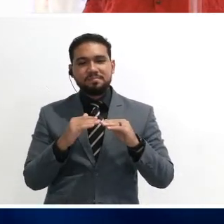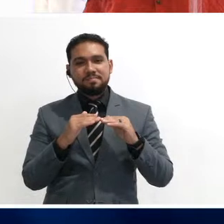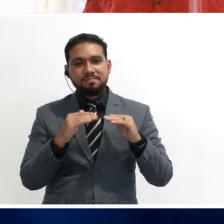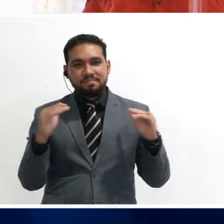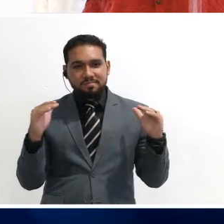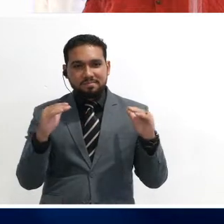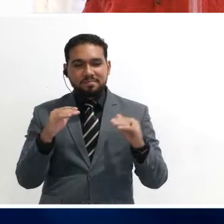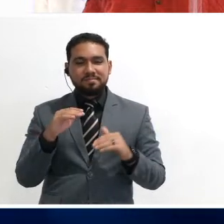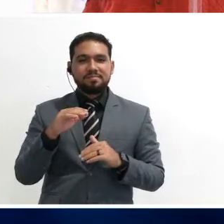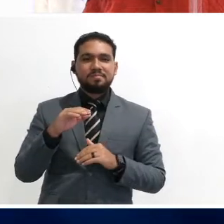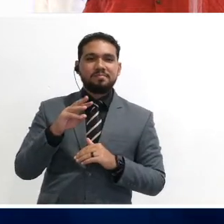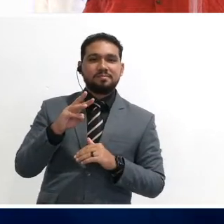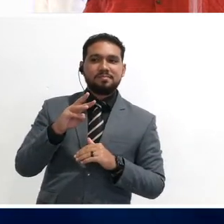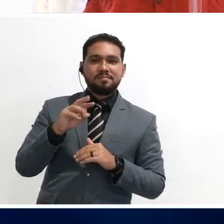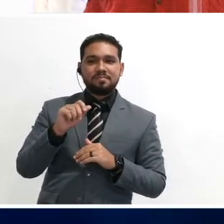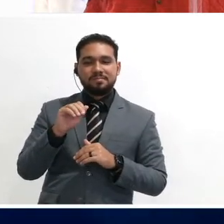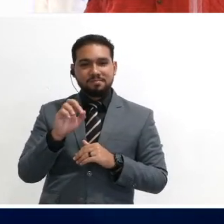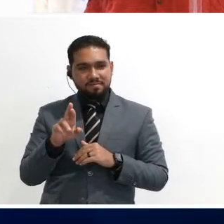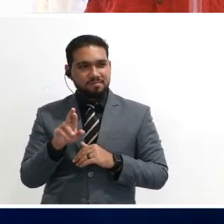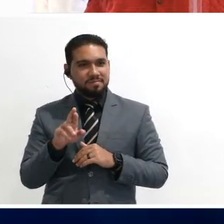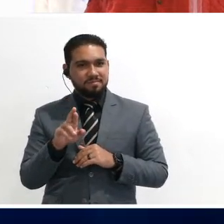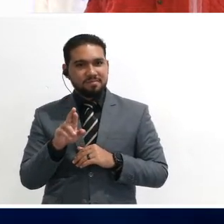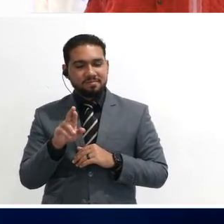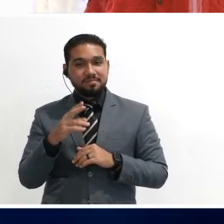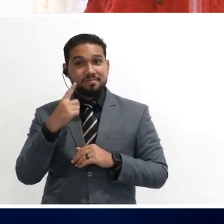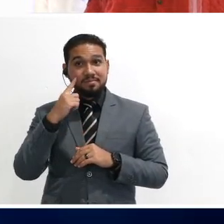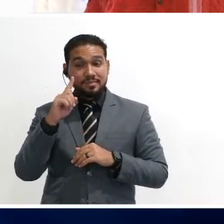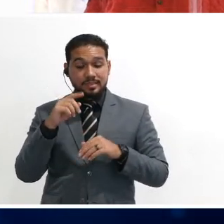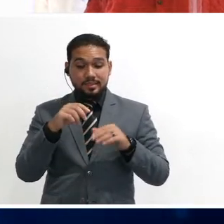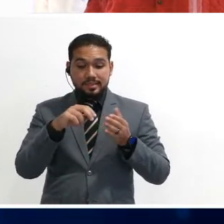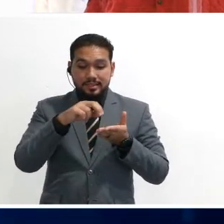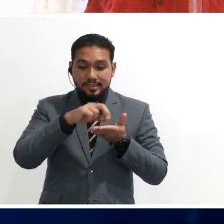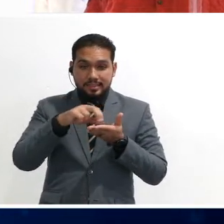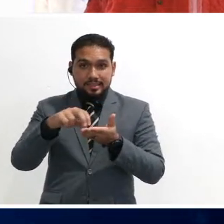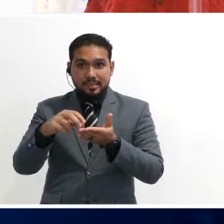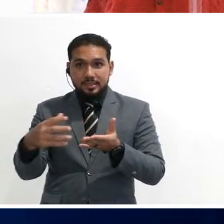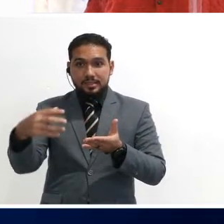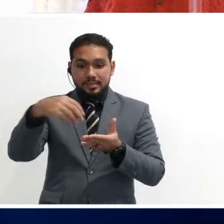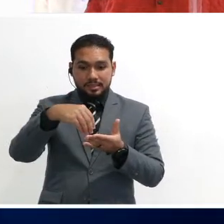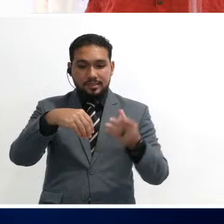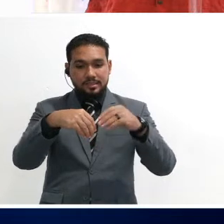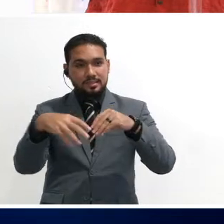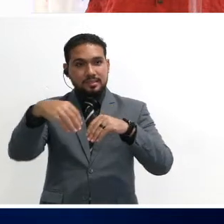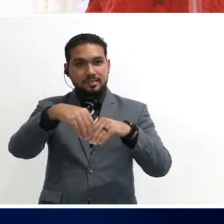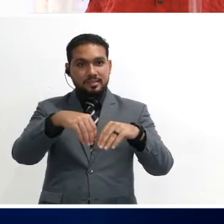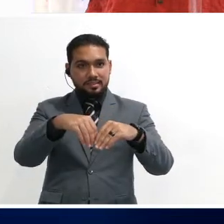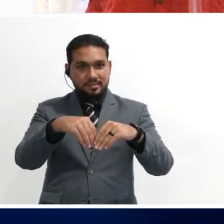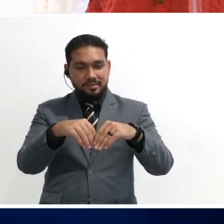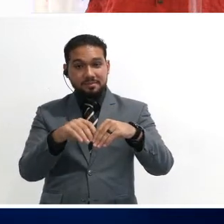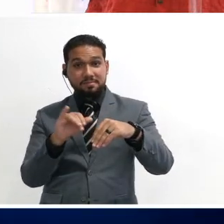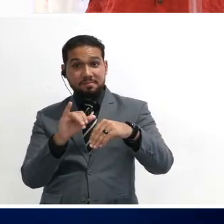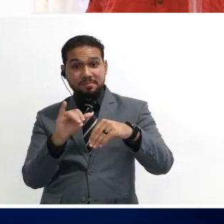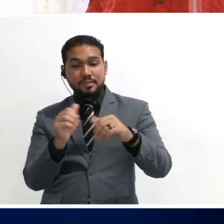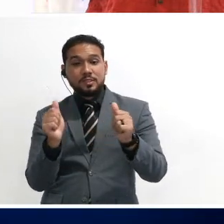interconnect and encapsulate the processor chip, and then on top of that is mounted the memory chips.